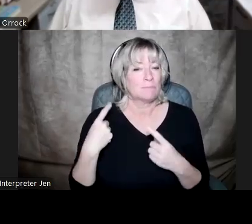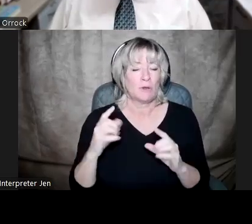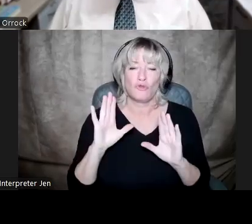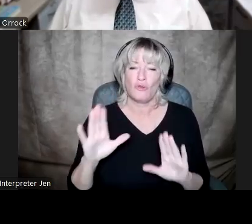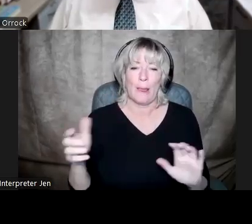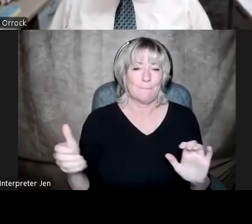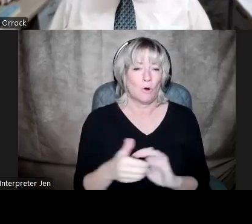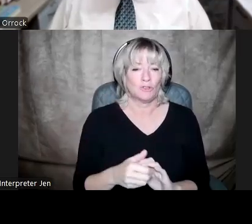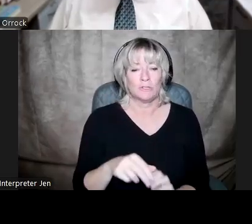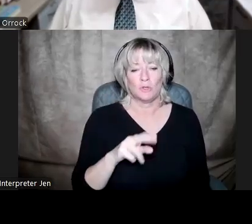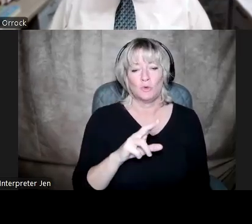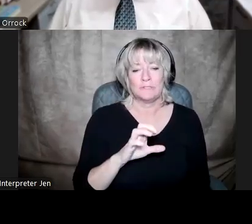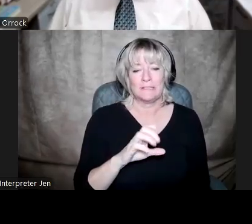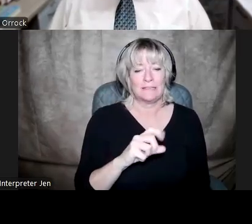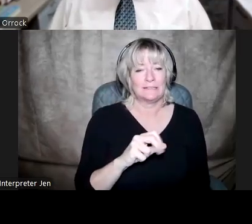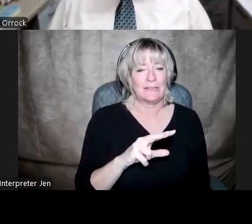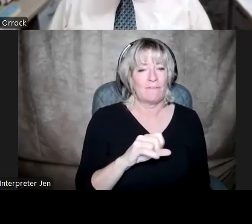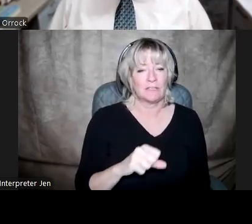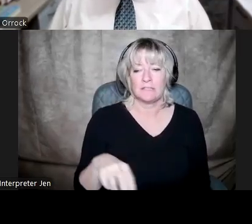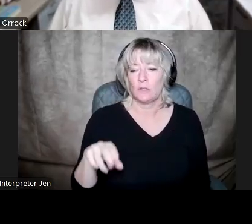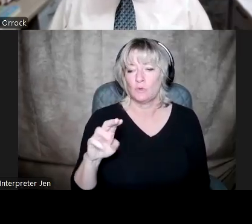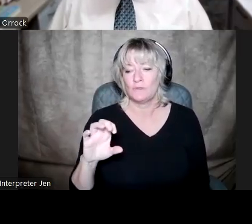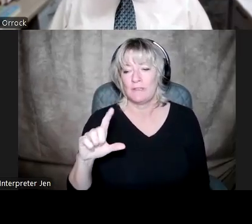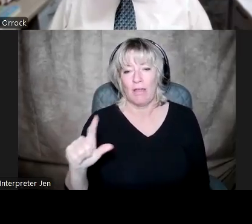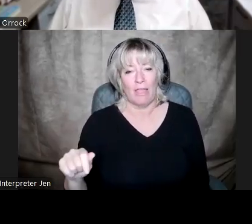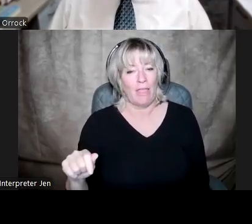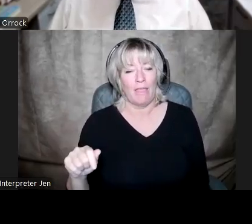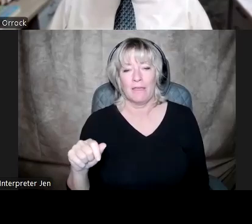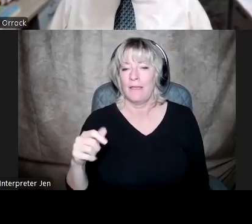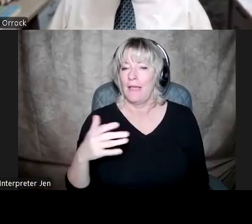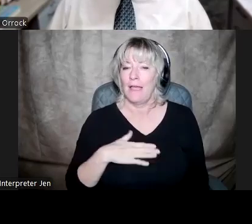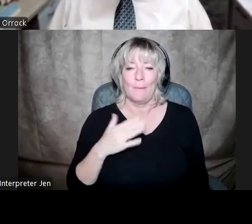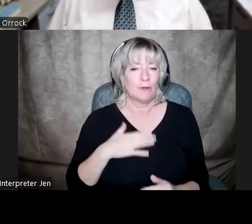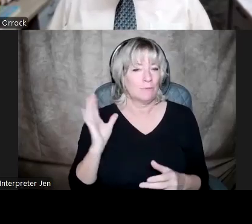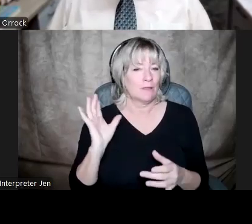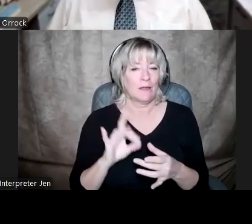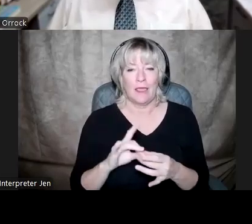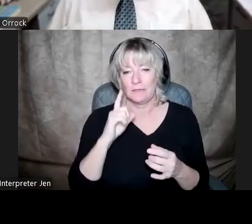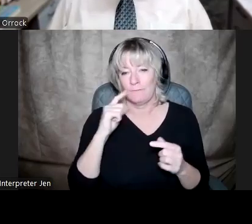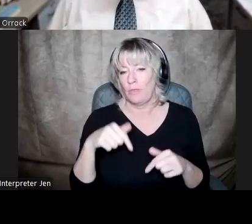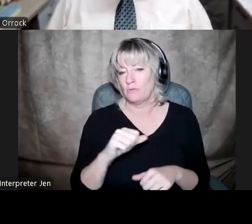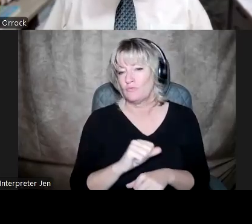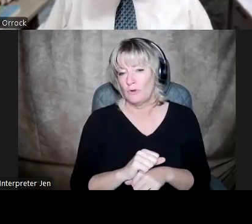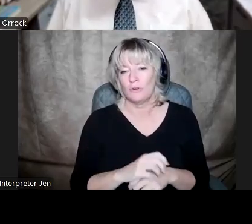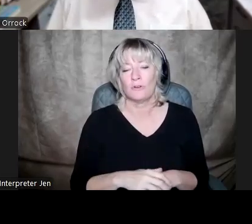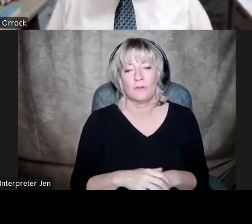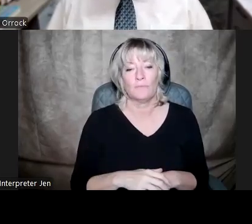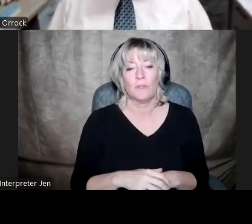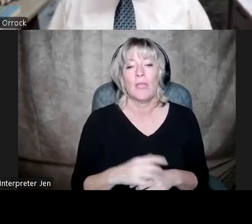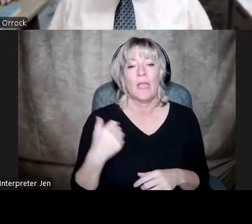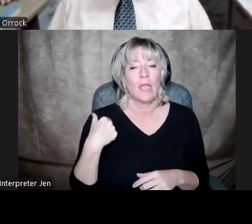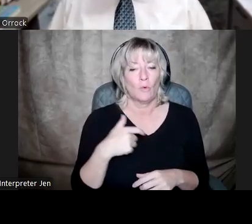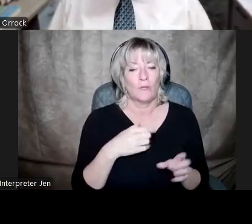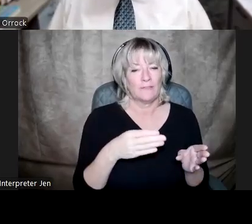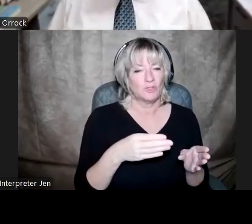UC Davis and UCLA. Very happy to be connected to this work. And we have shifted